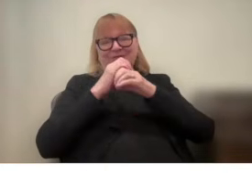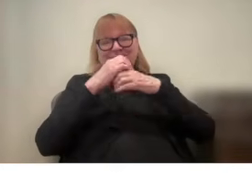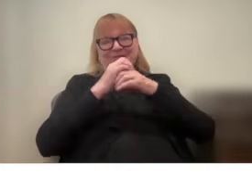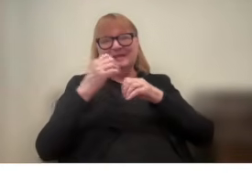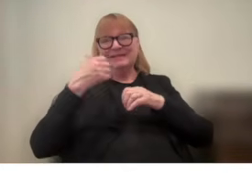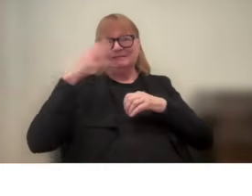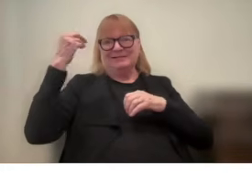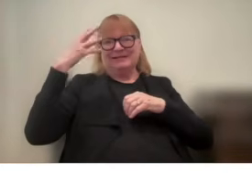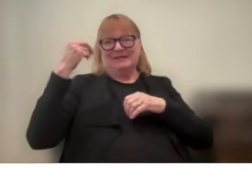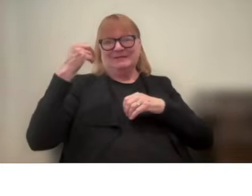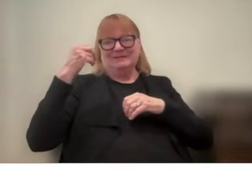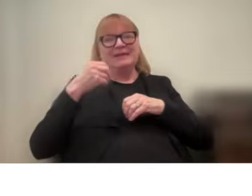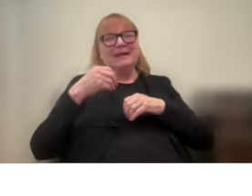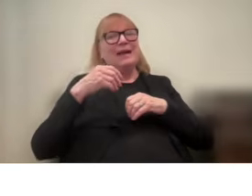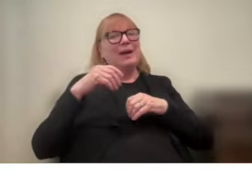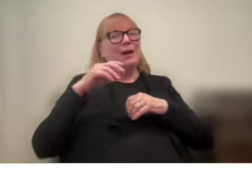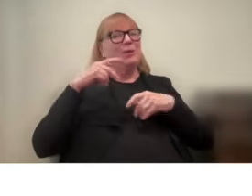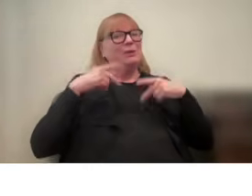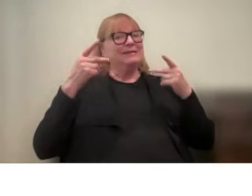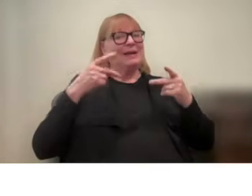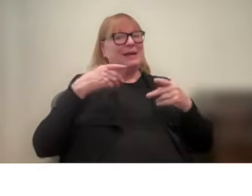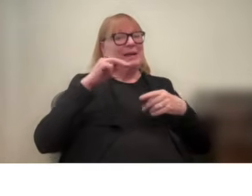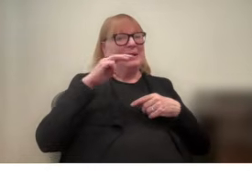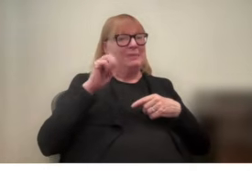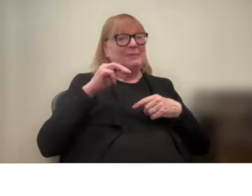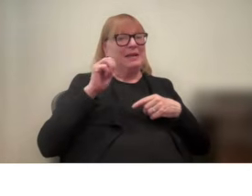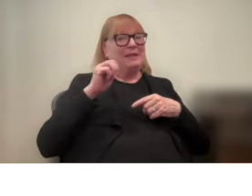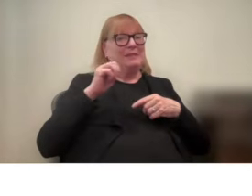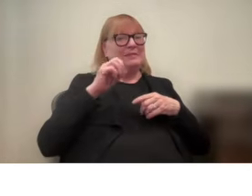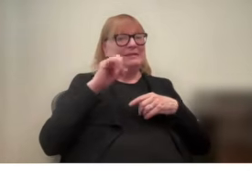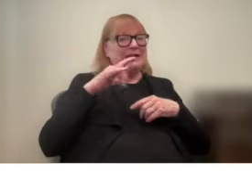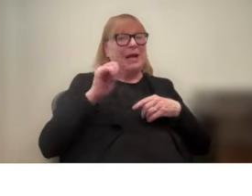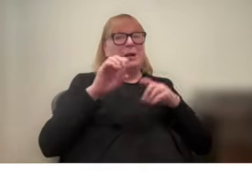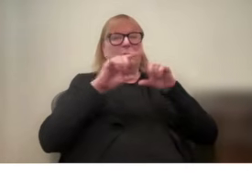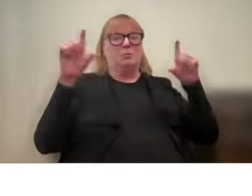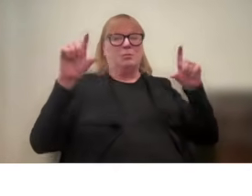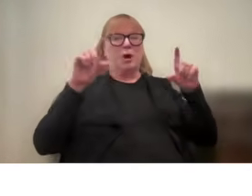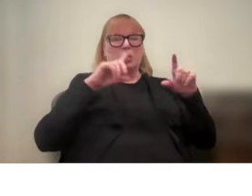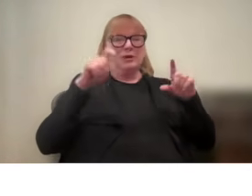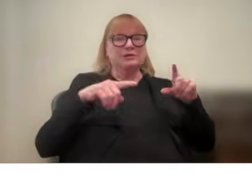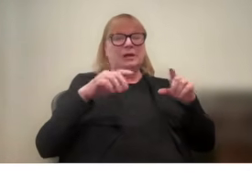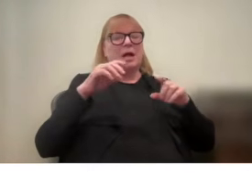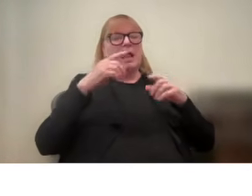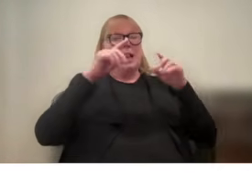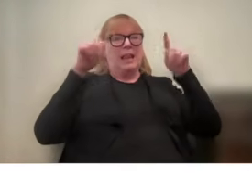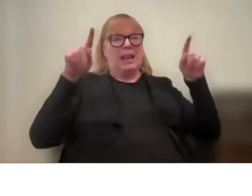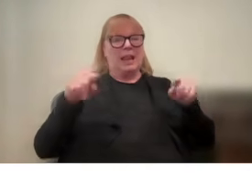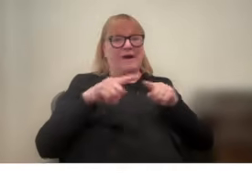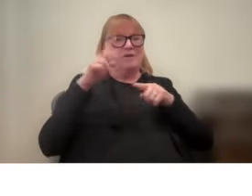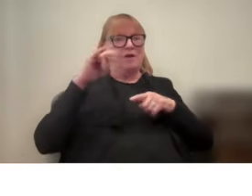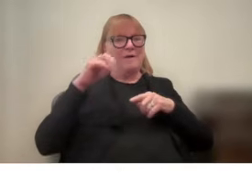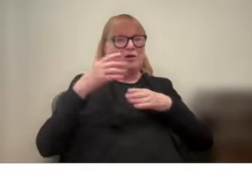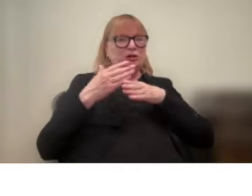selfies. The presentation is meme style, square format, bold caption, simple layout, optimized for